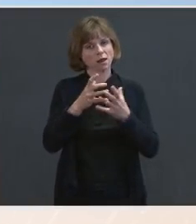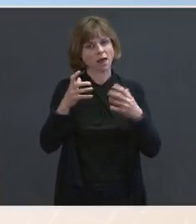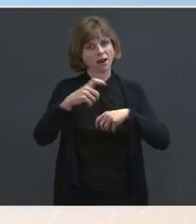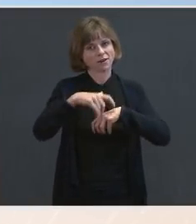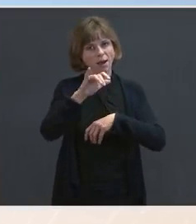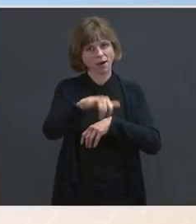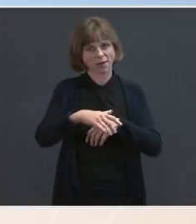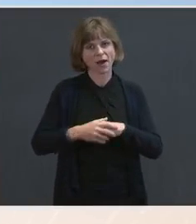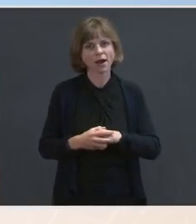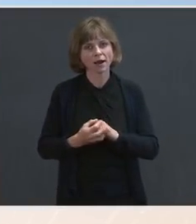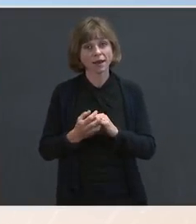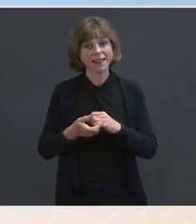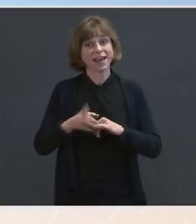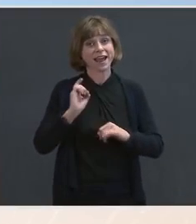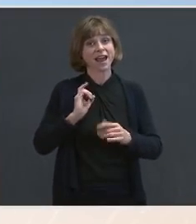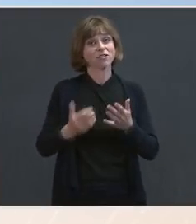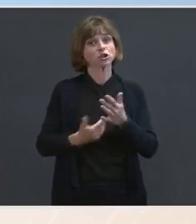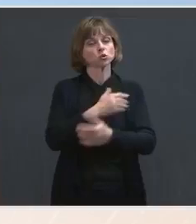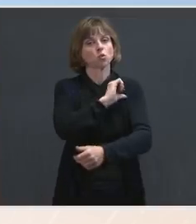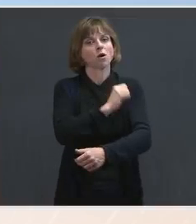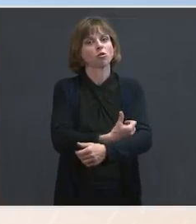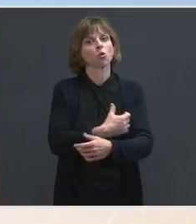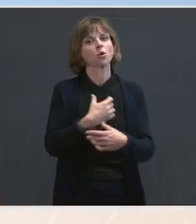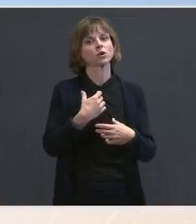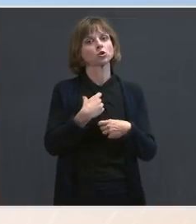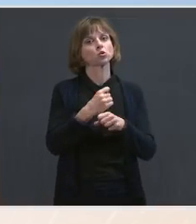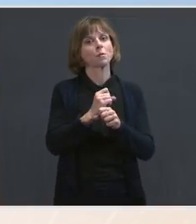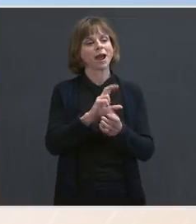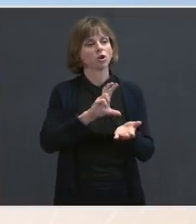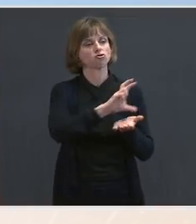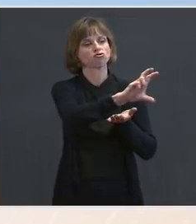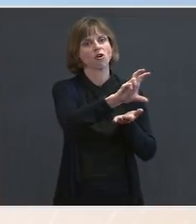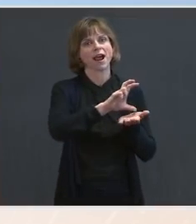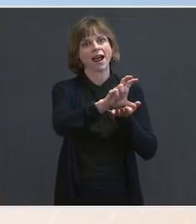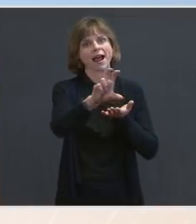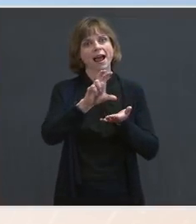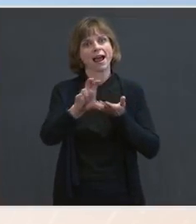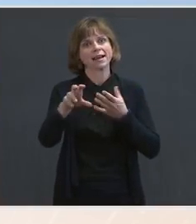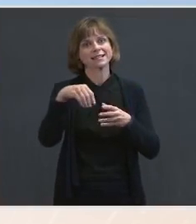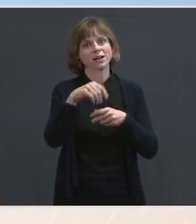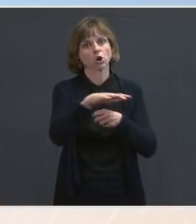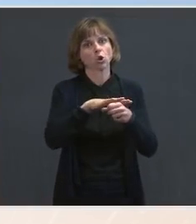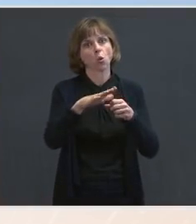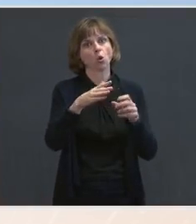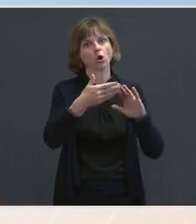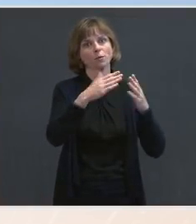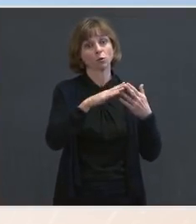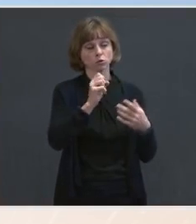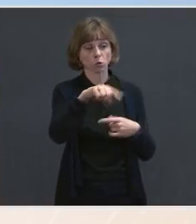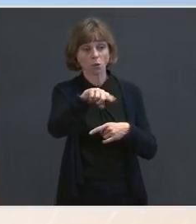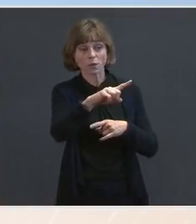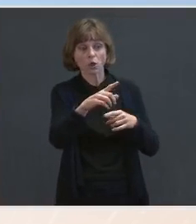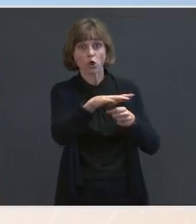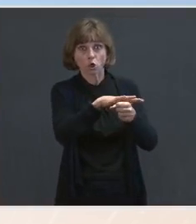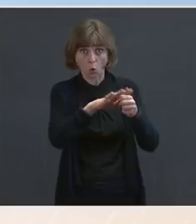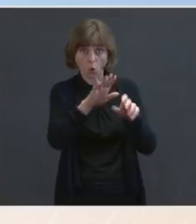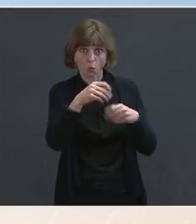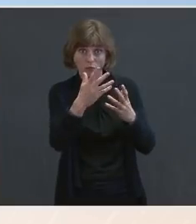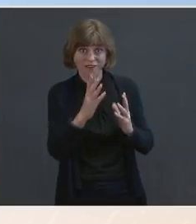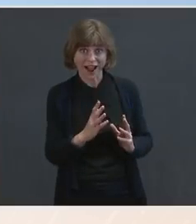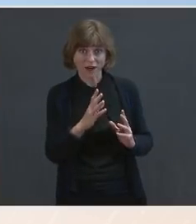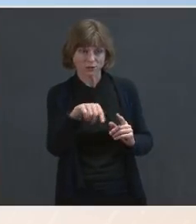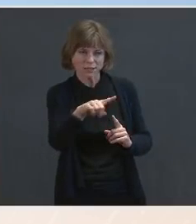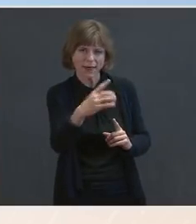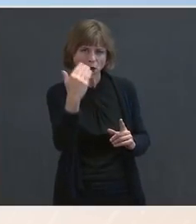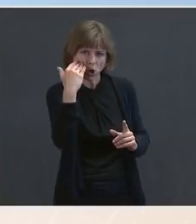giving us new authority to make grants in local communities using local providers who know their communities